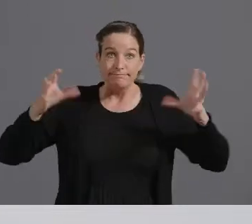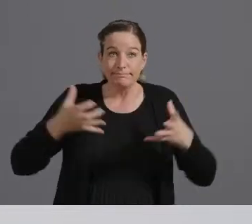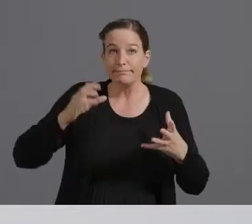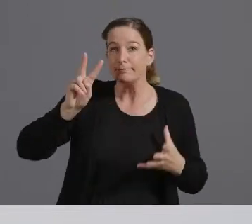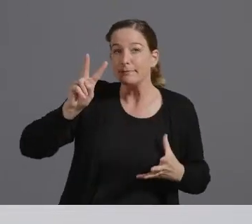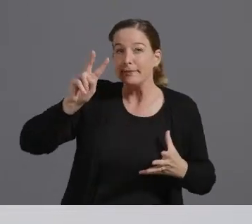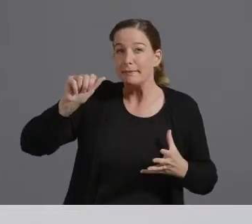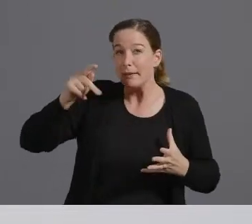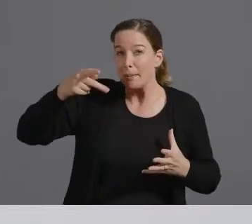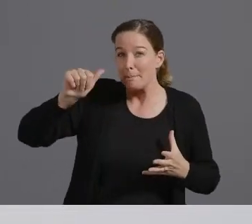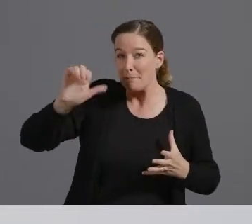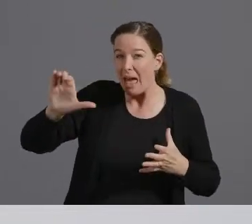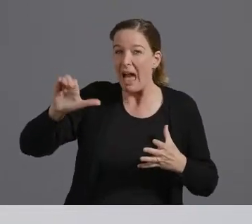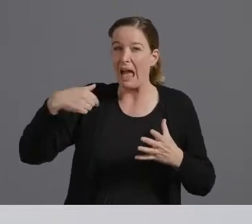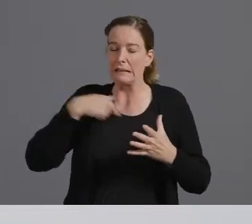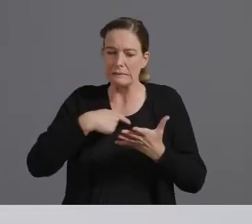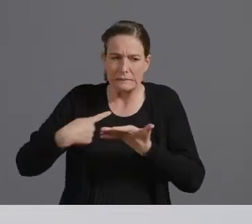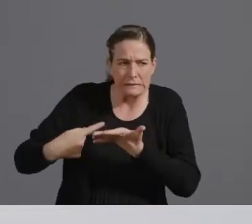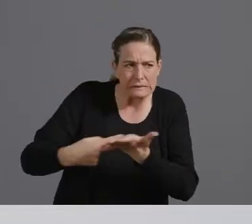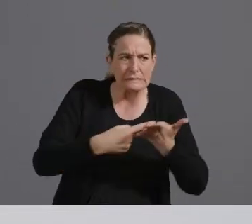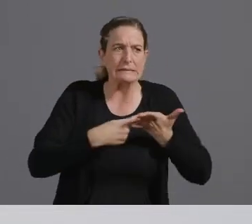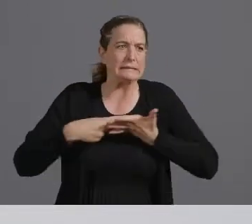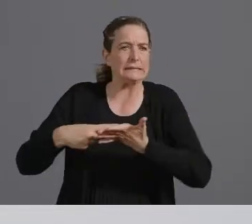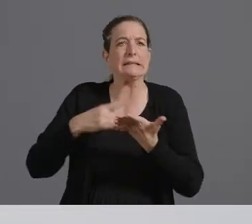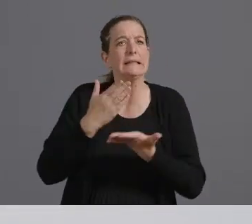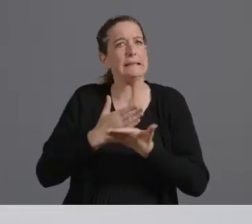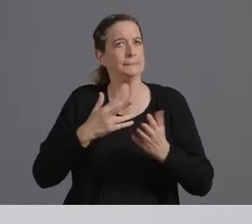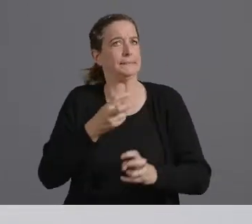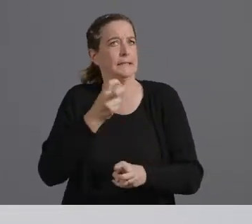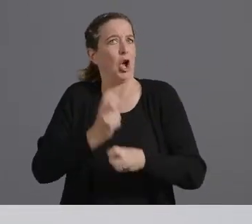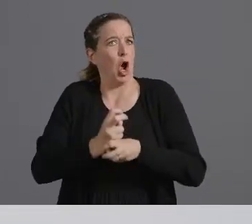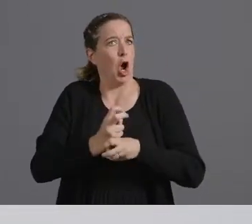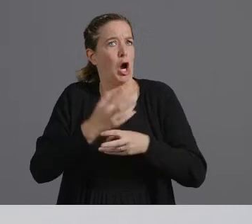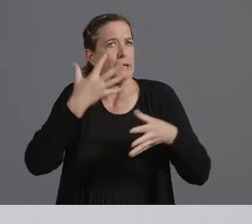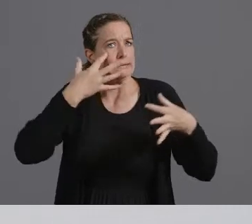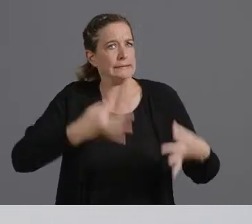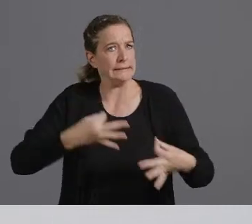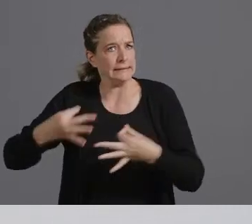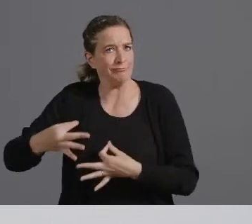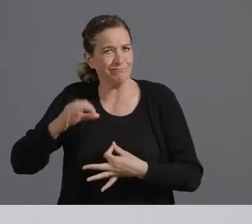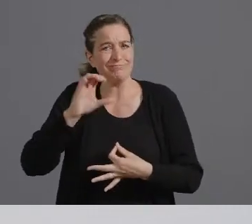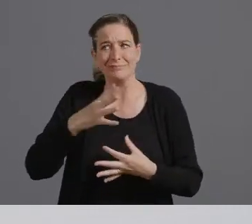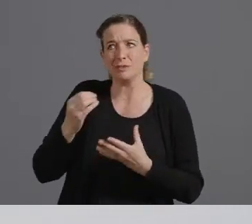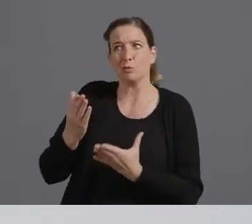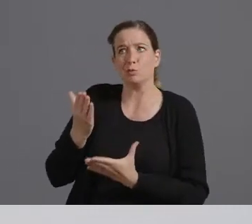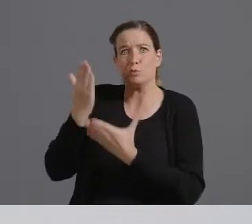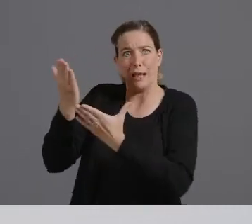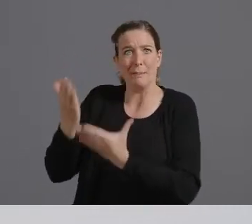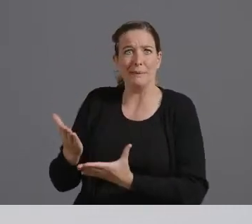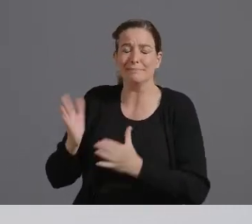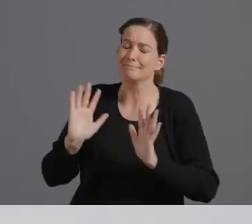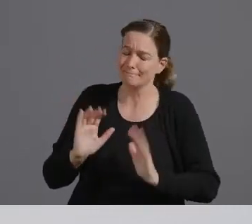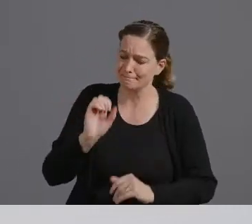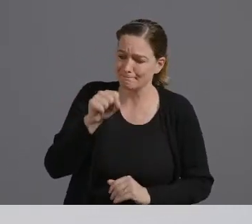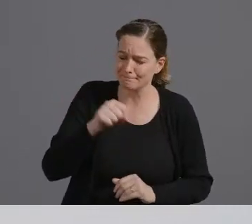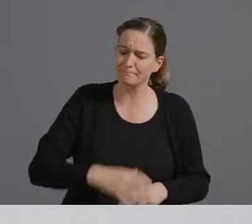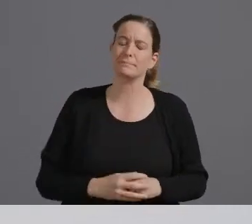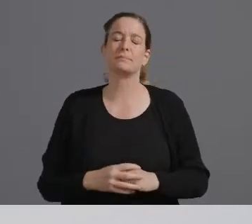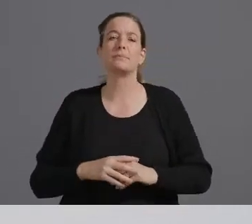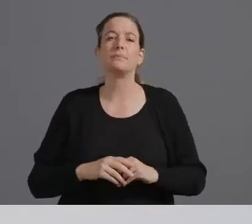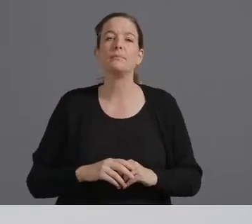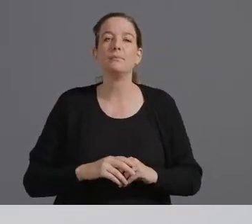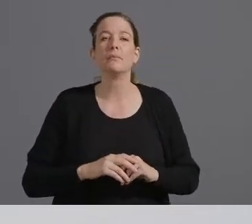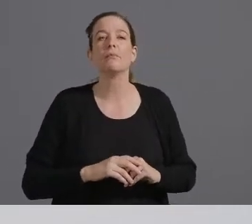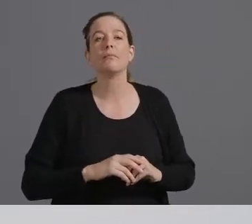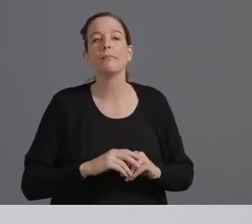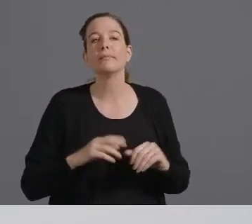in making recommendations to the department. This will actually, based on the timeline, get those higher risk